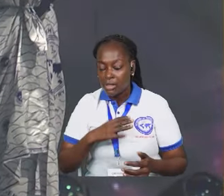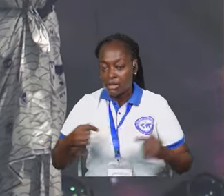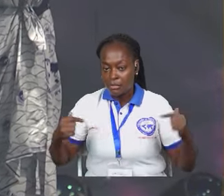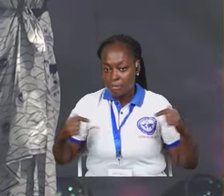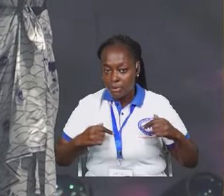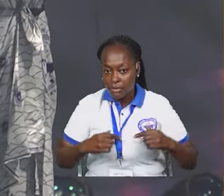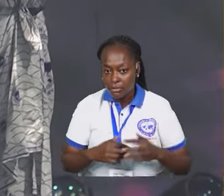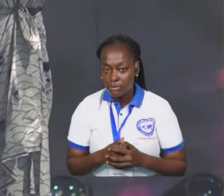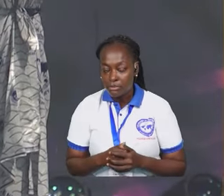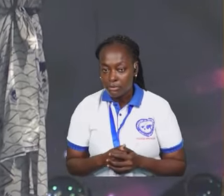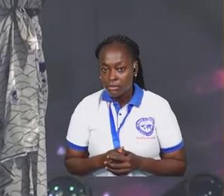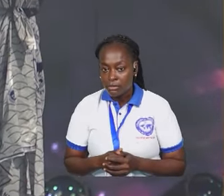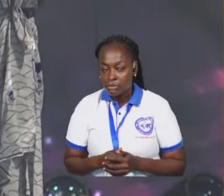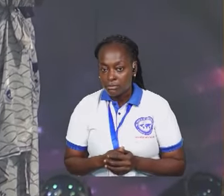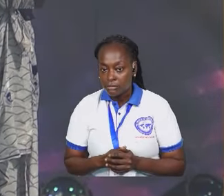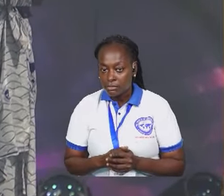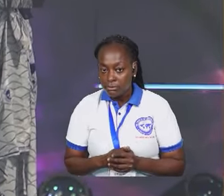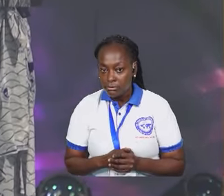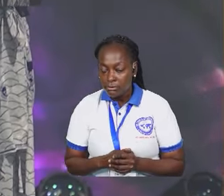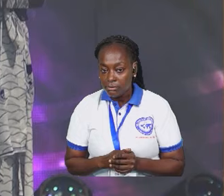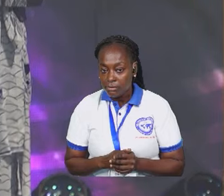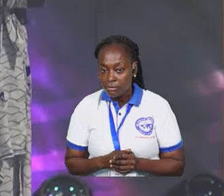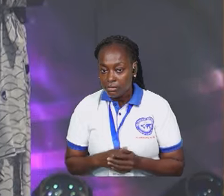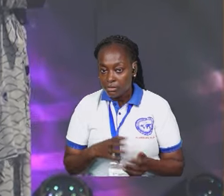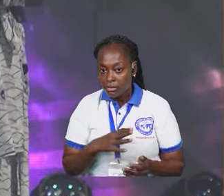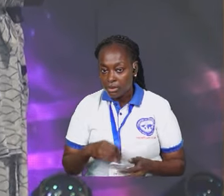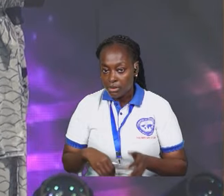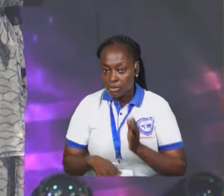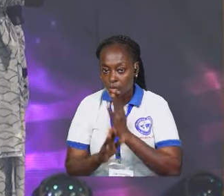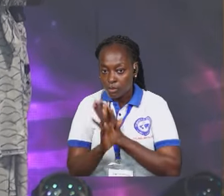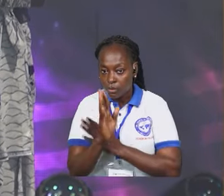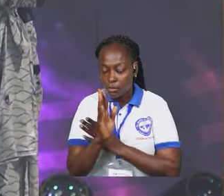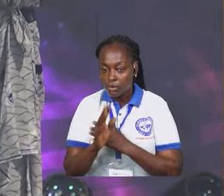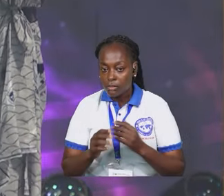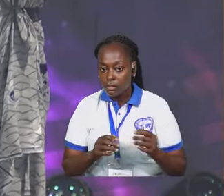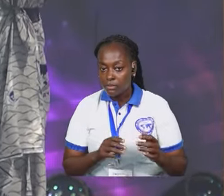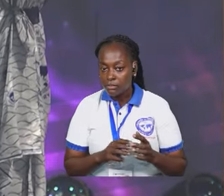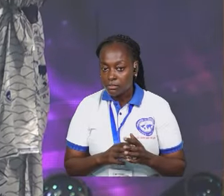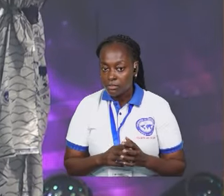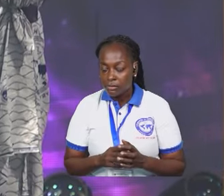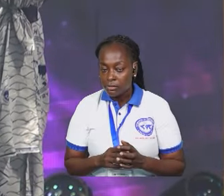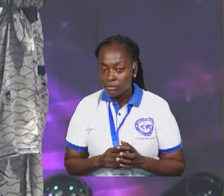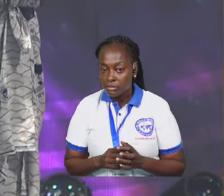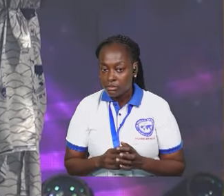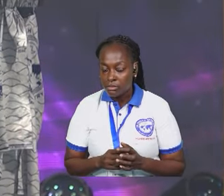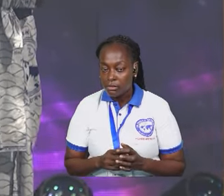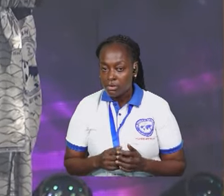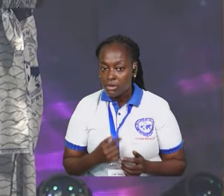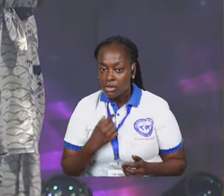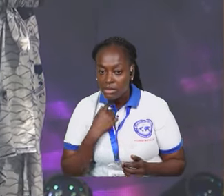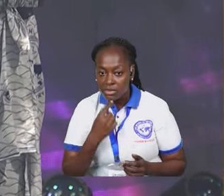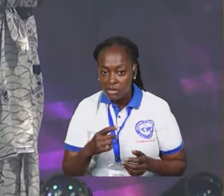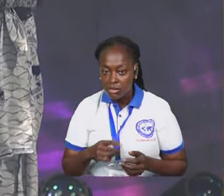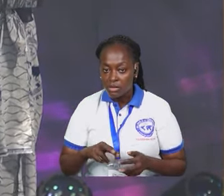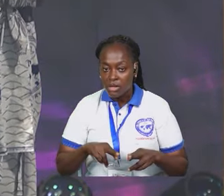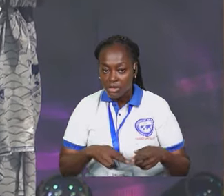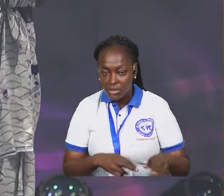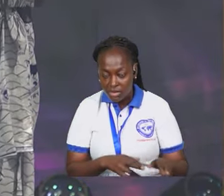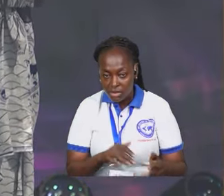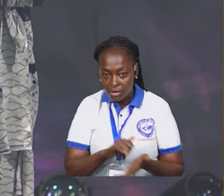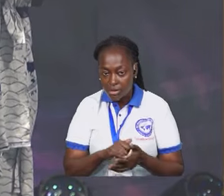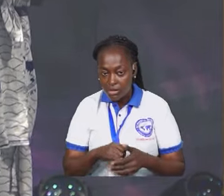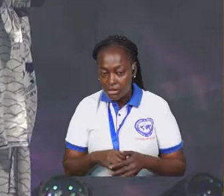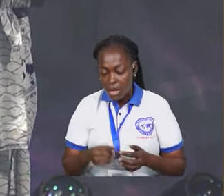said na ewradi nyankopon aka kire owo ne se se wa